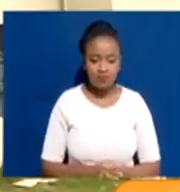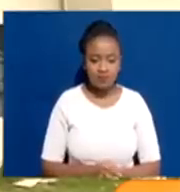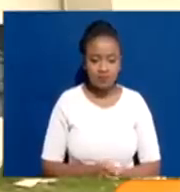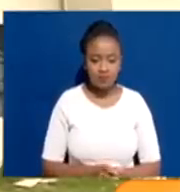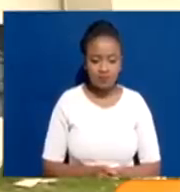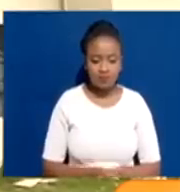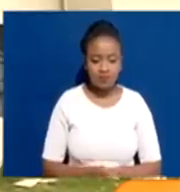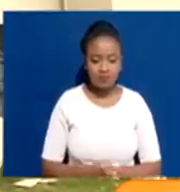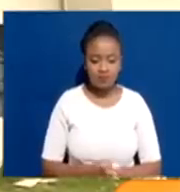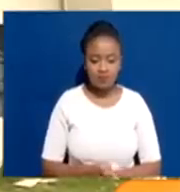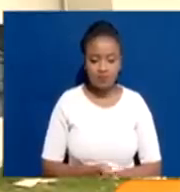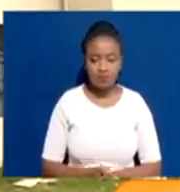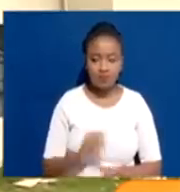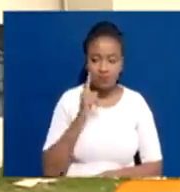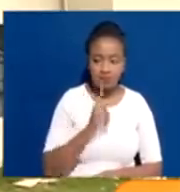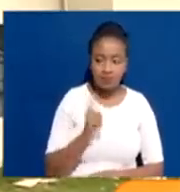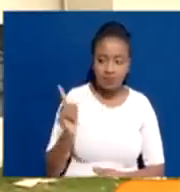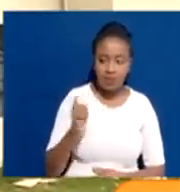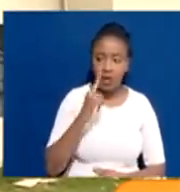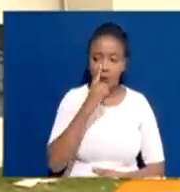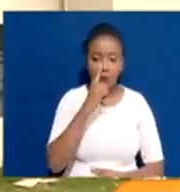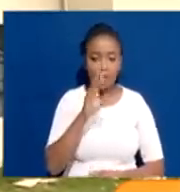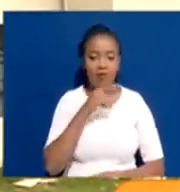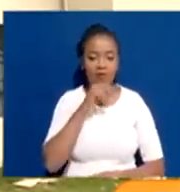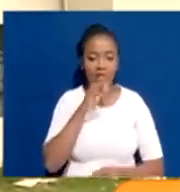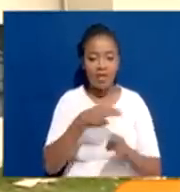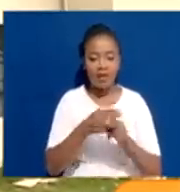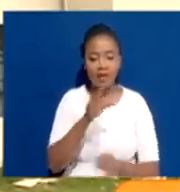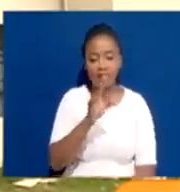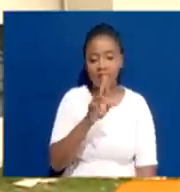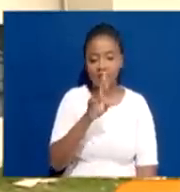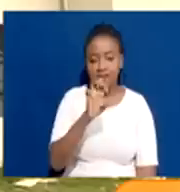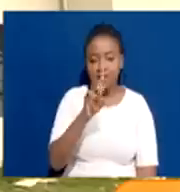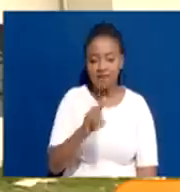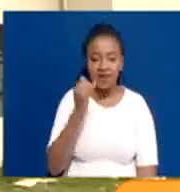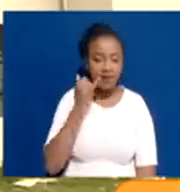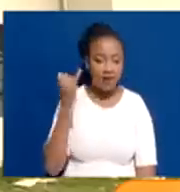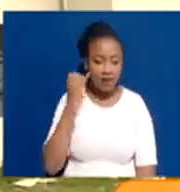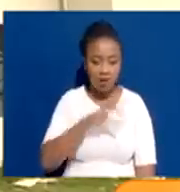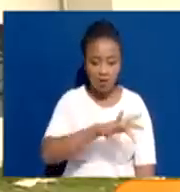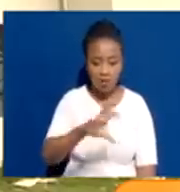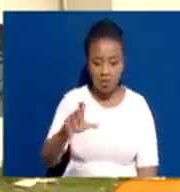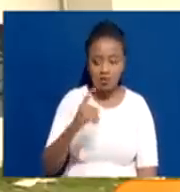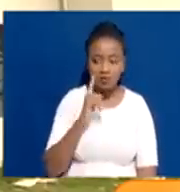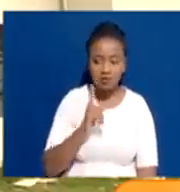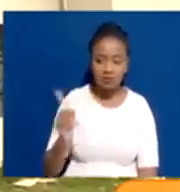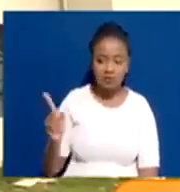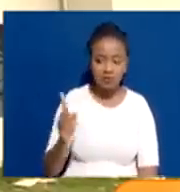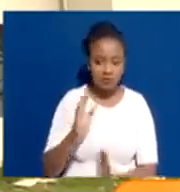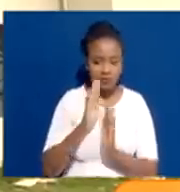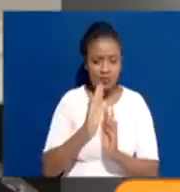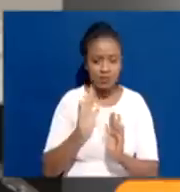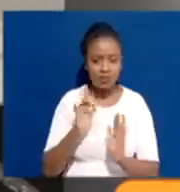At the home of Fred Tom Mokaya Osinde in Gata, Nakuru County, the silence is